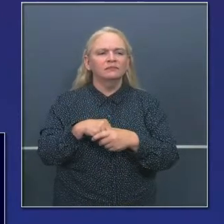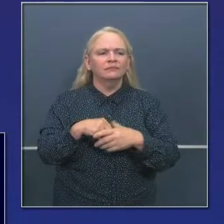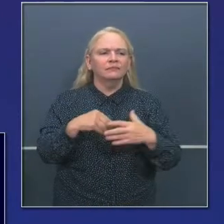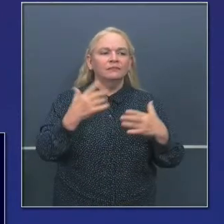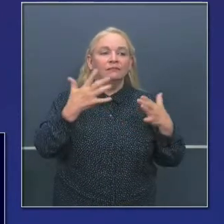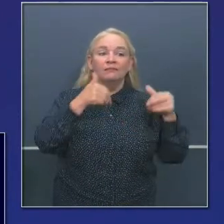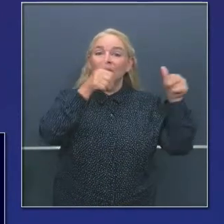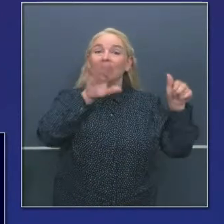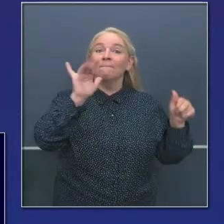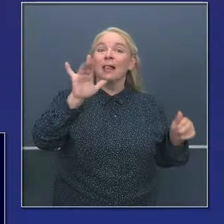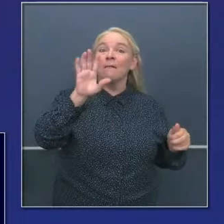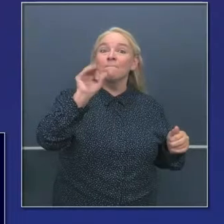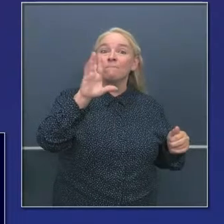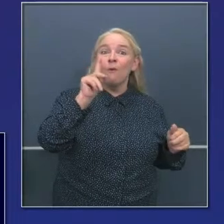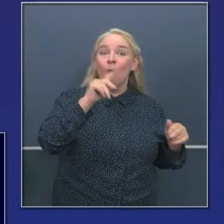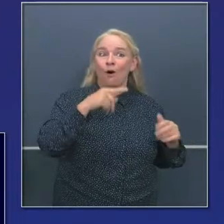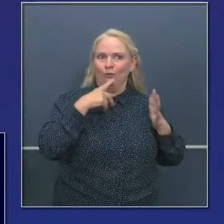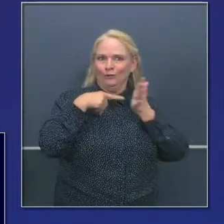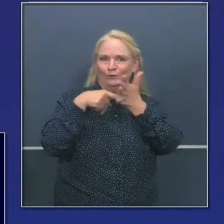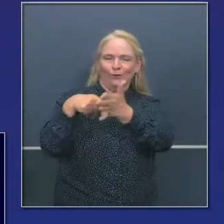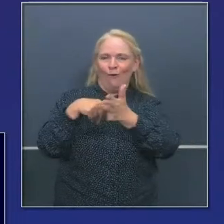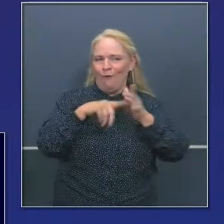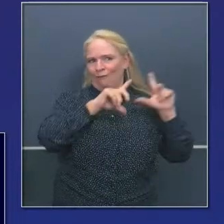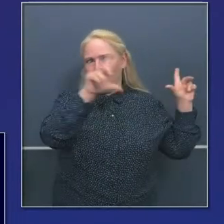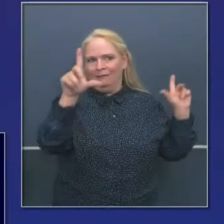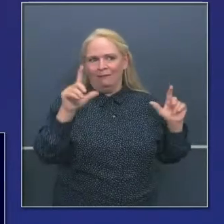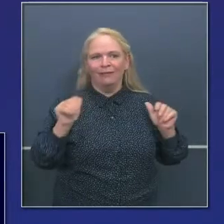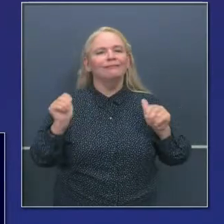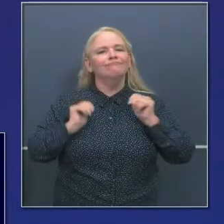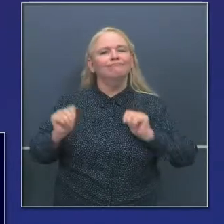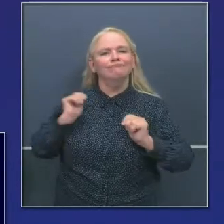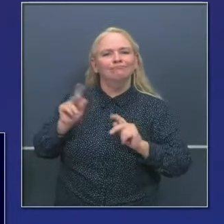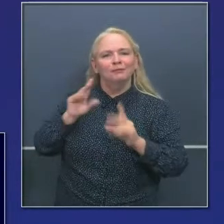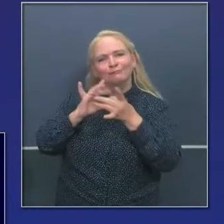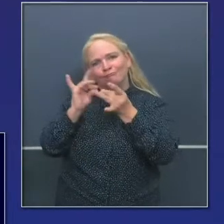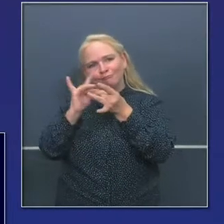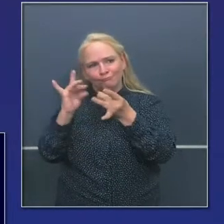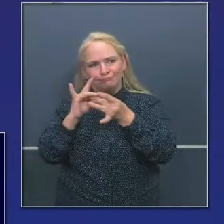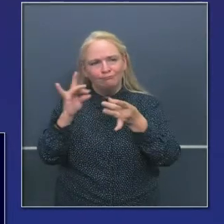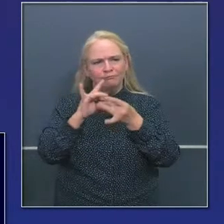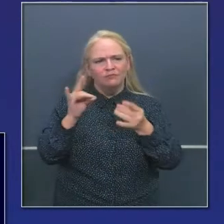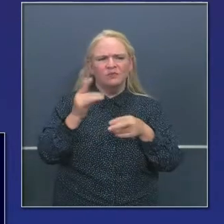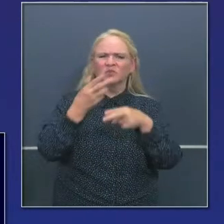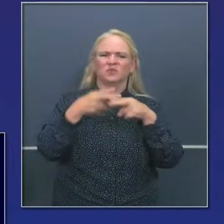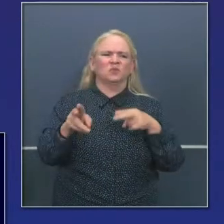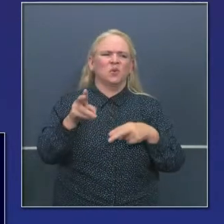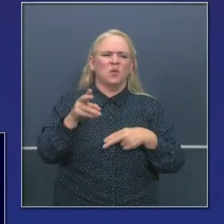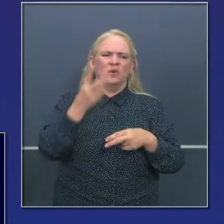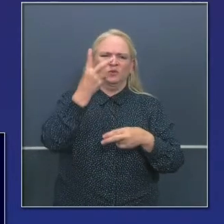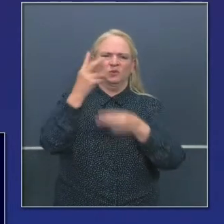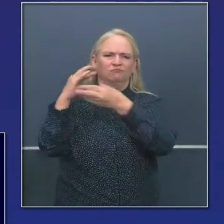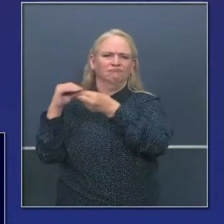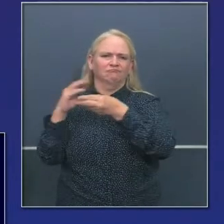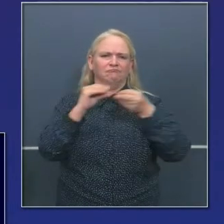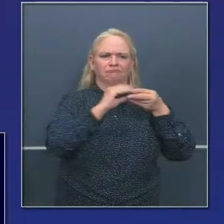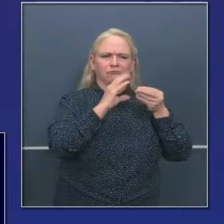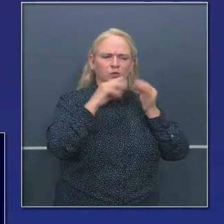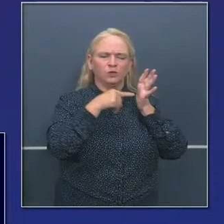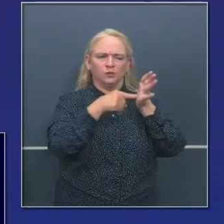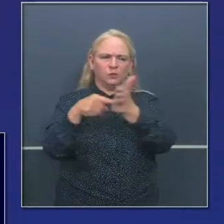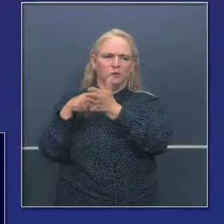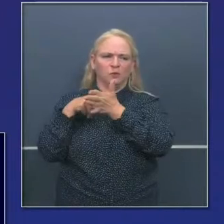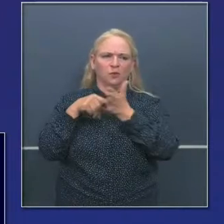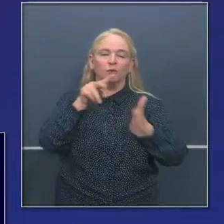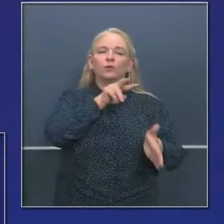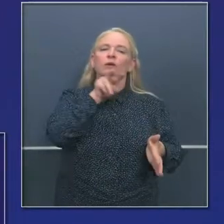billboards as well, animation. But we'll start with these two very short videos that will give you a sense of what